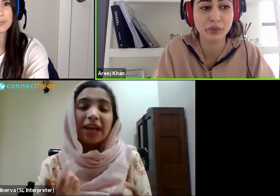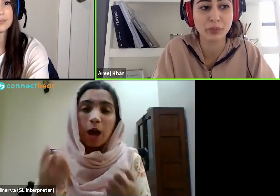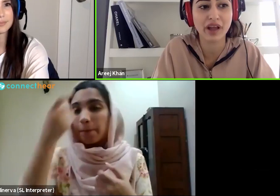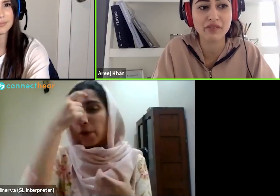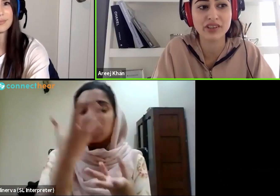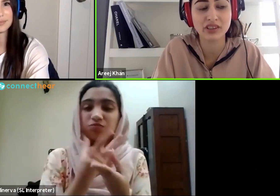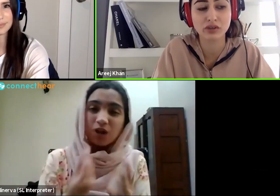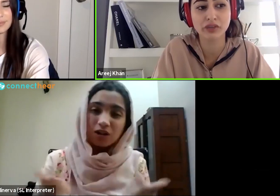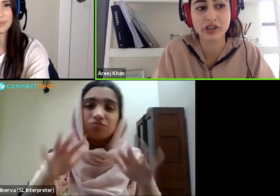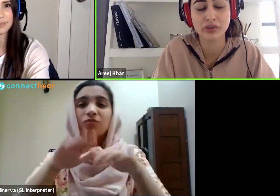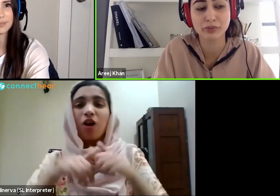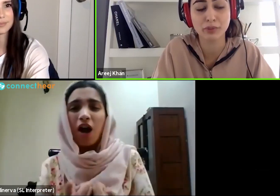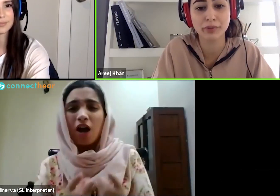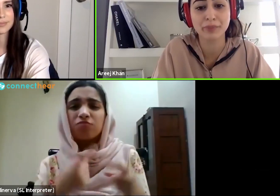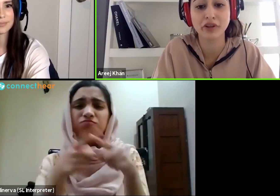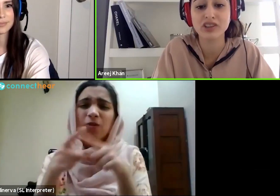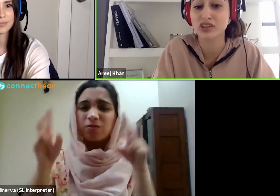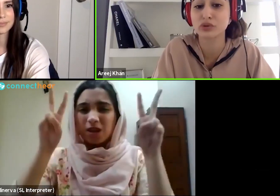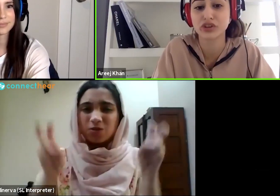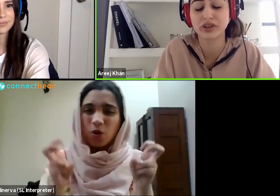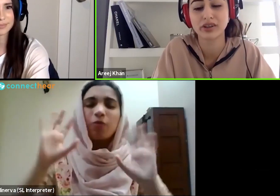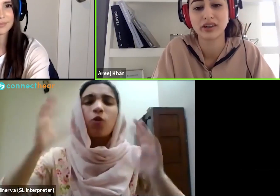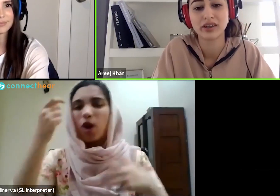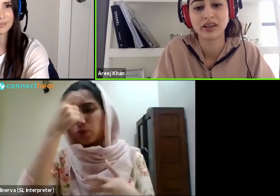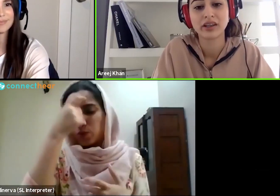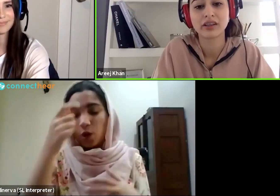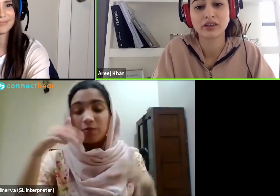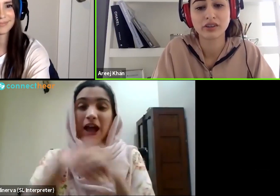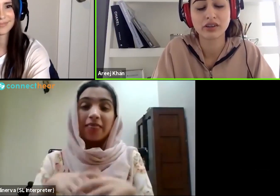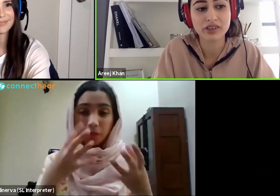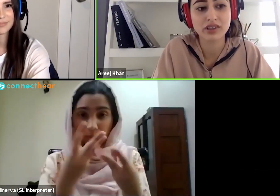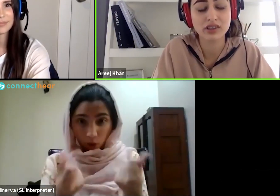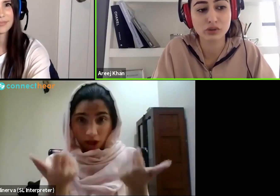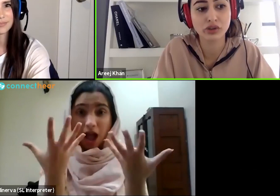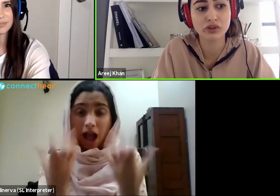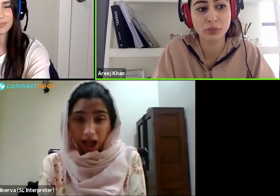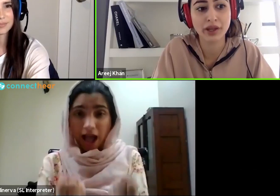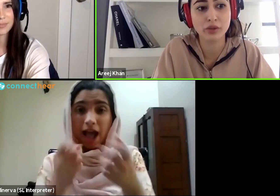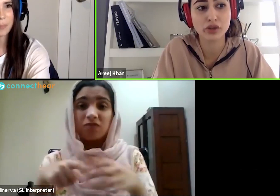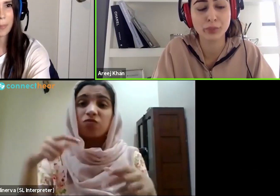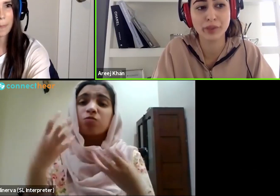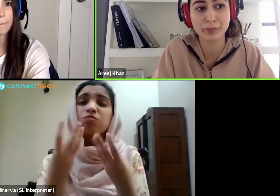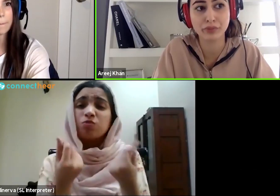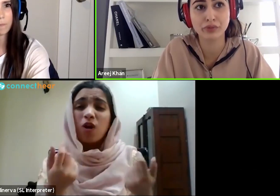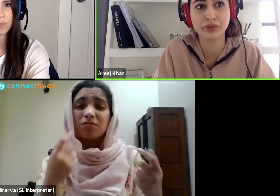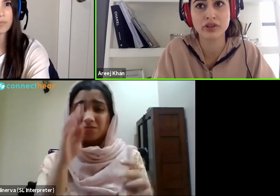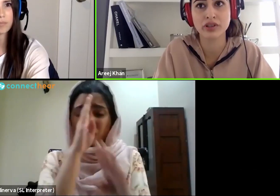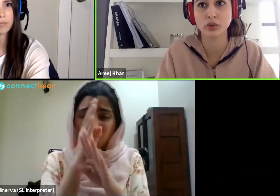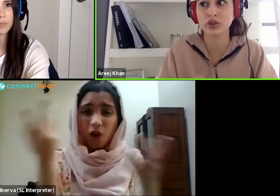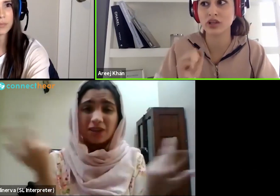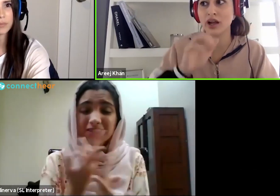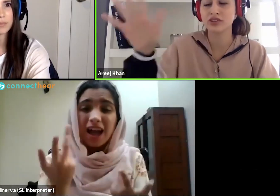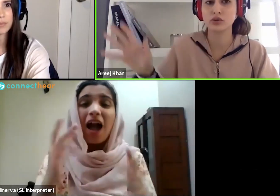honest with you, with every single relationship problem, there is a solution. There is a solution. There's a way. You're two people.